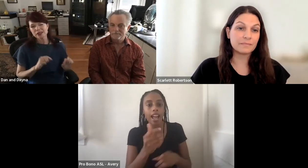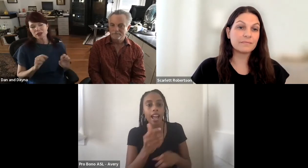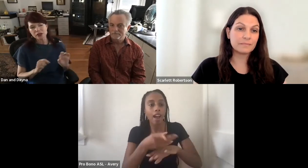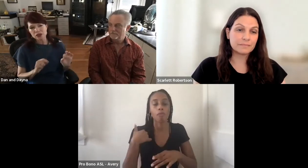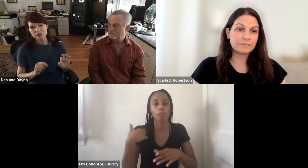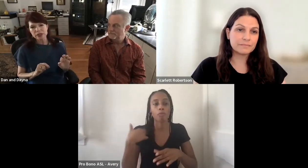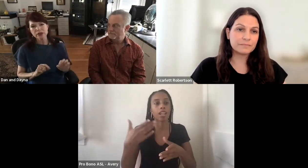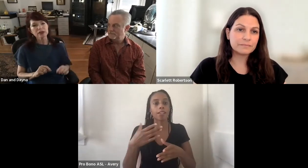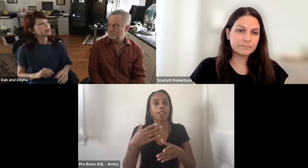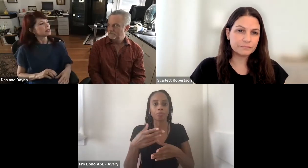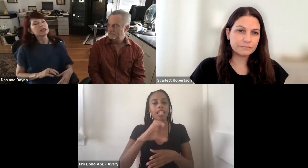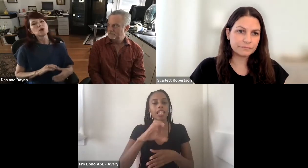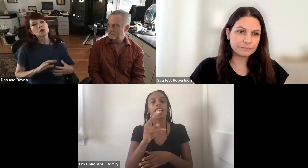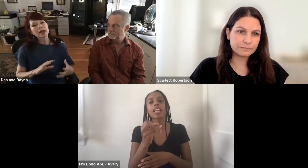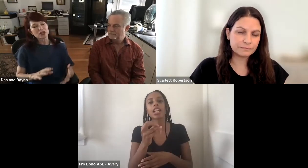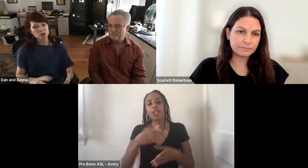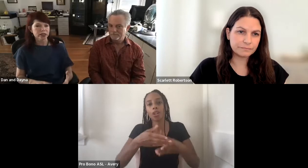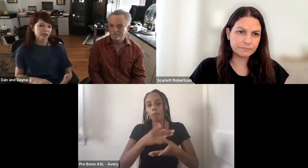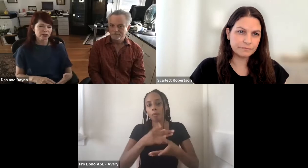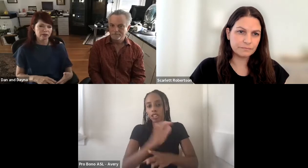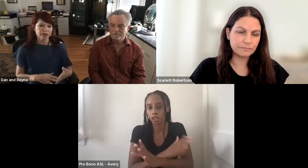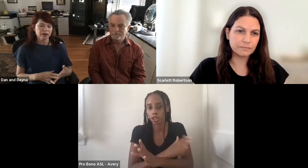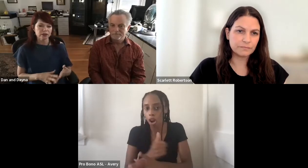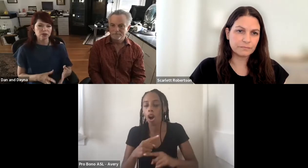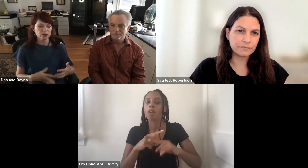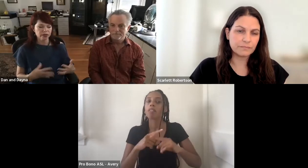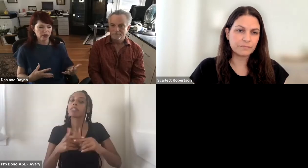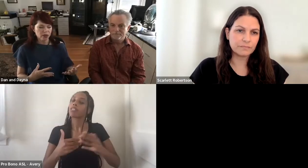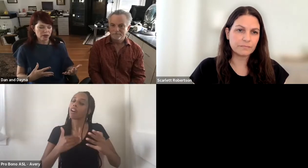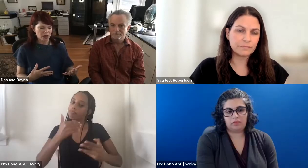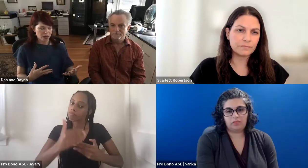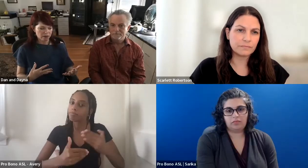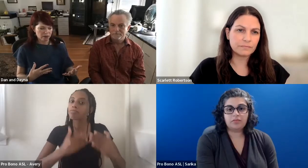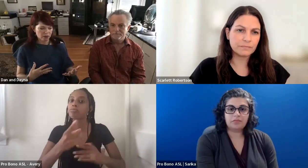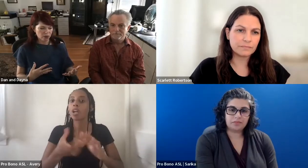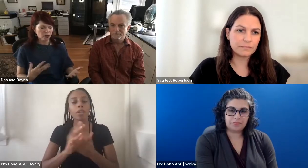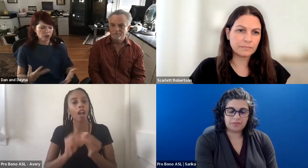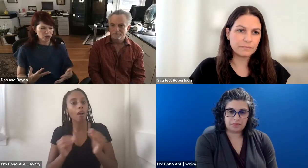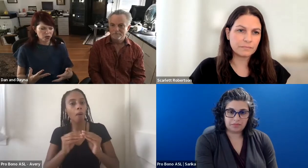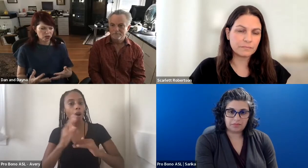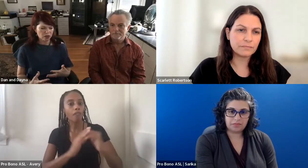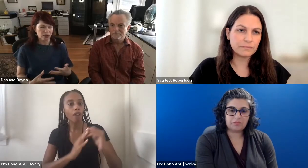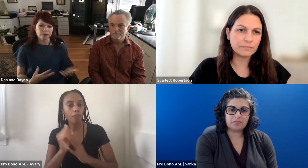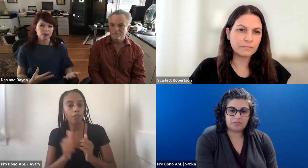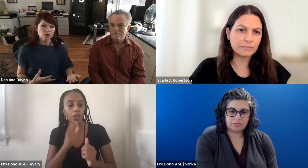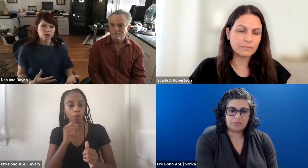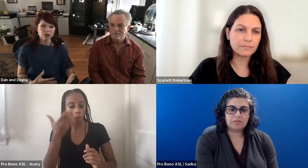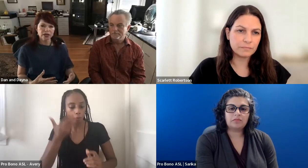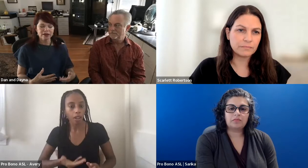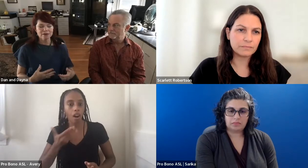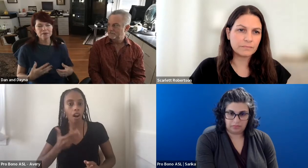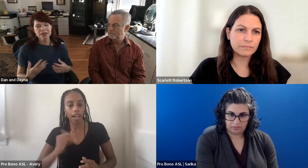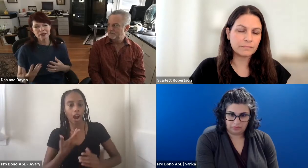this, and then starting to show him material, he gradually started being comfortable with who we were, our